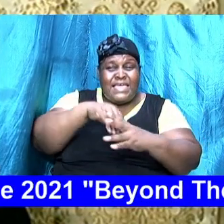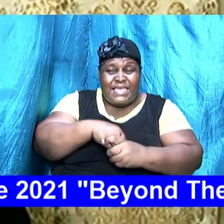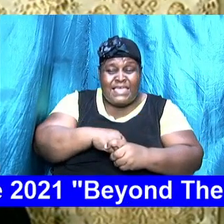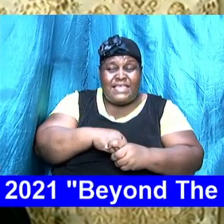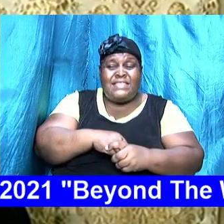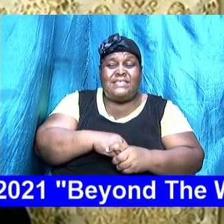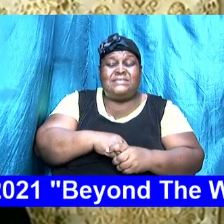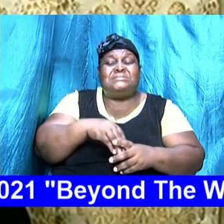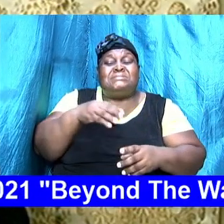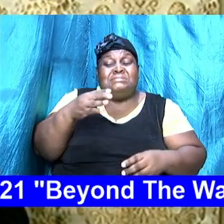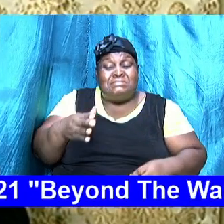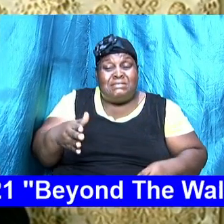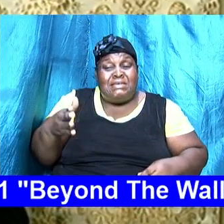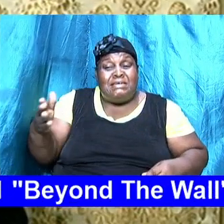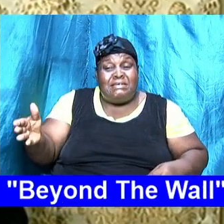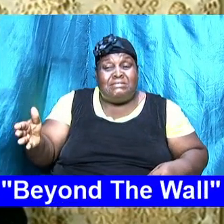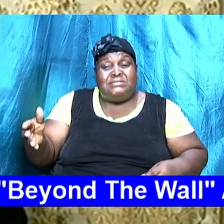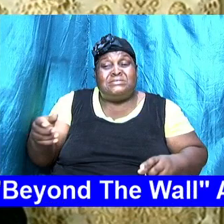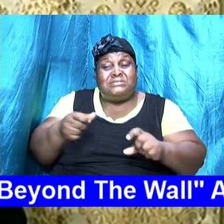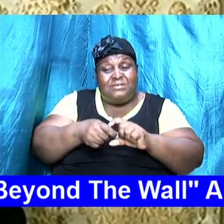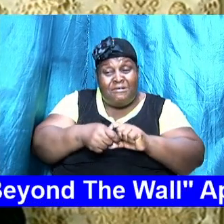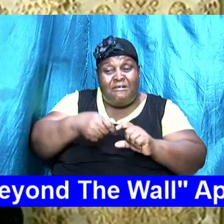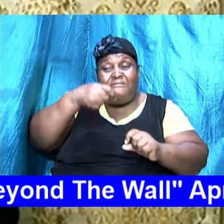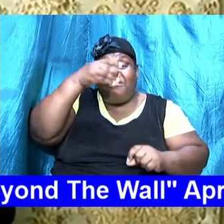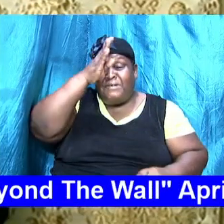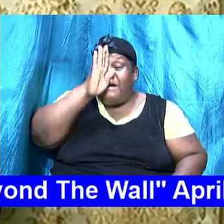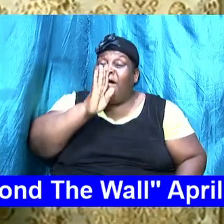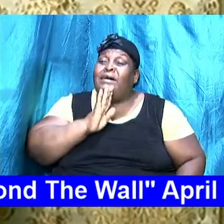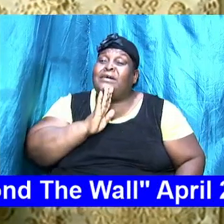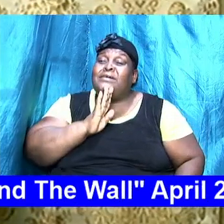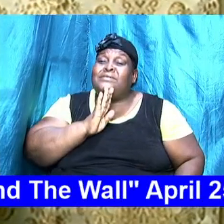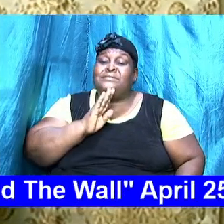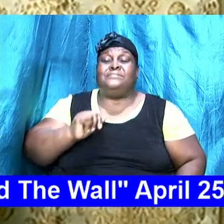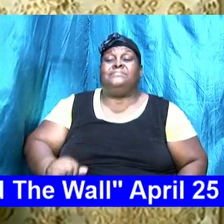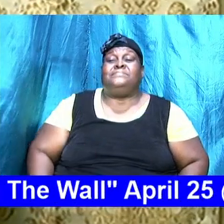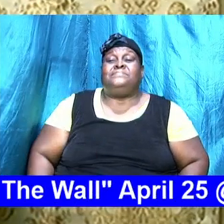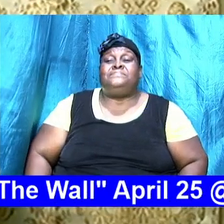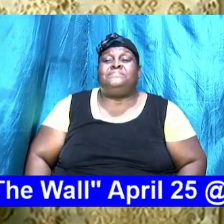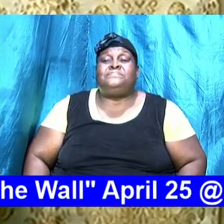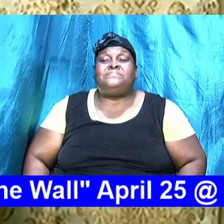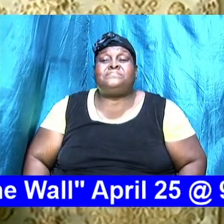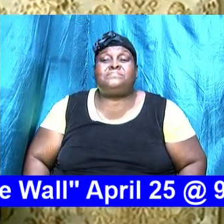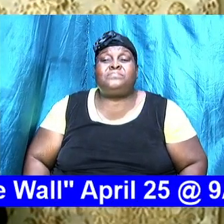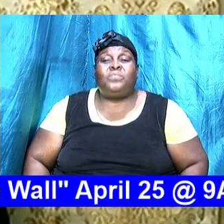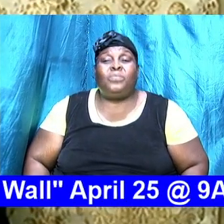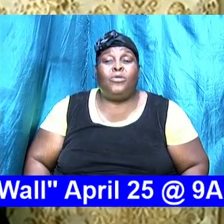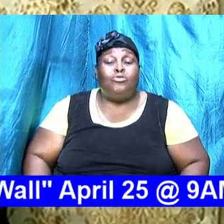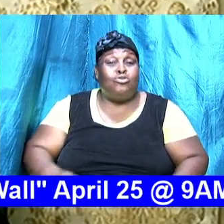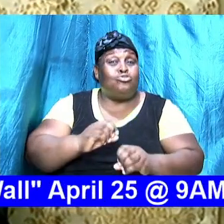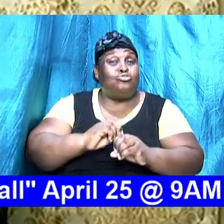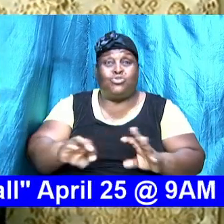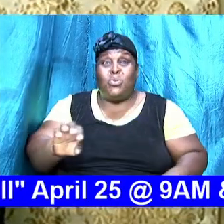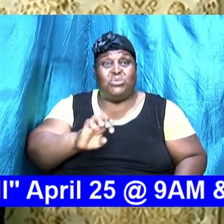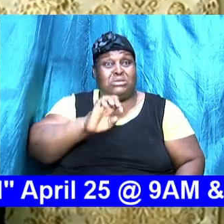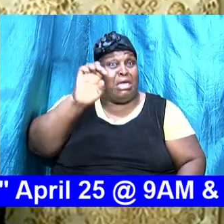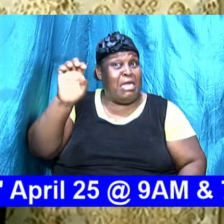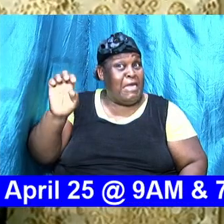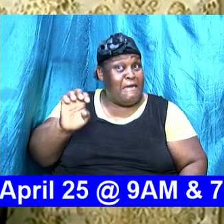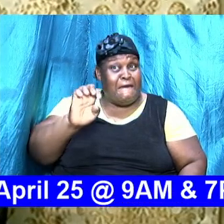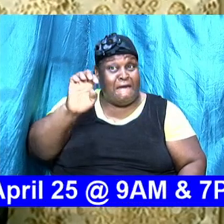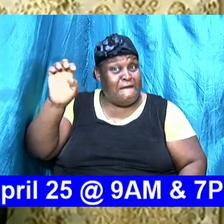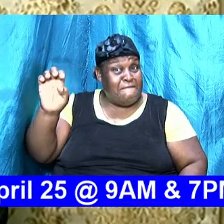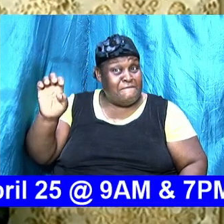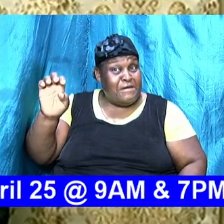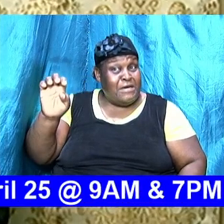of things of the Almighty. And don't ever dare